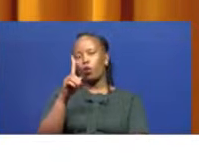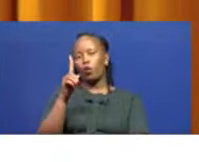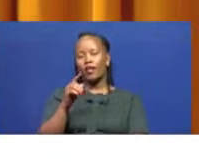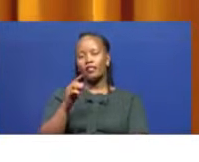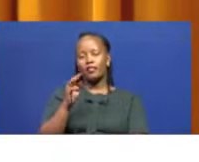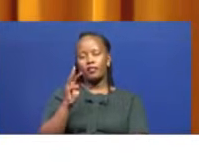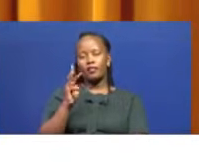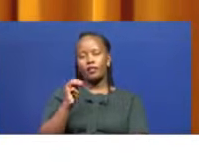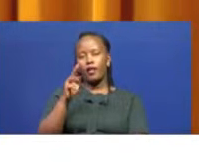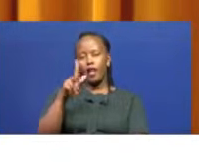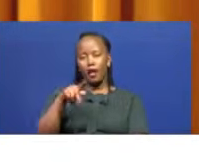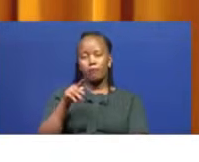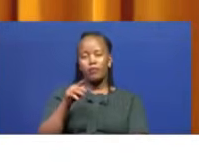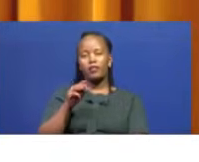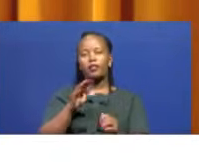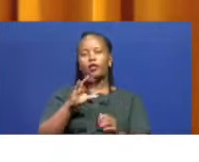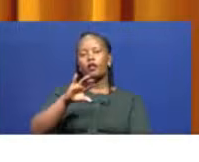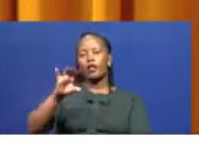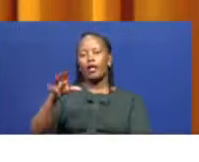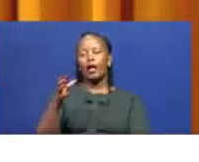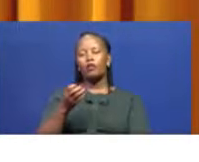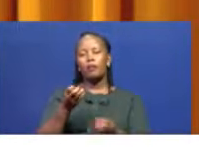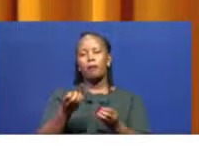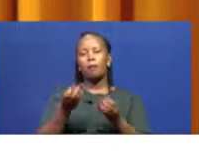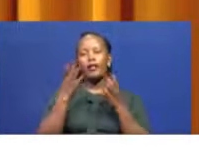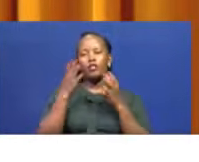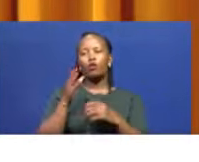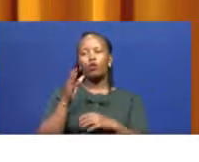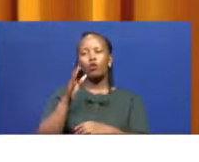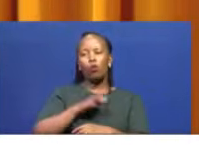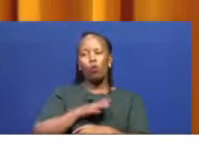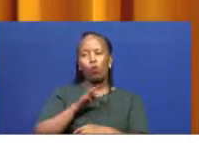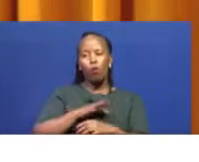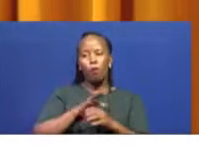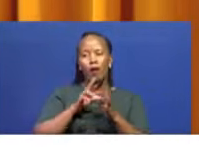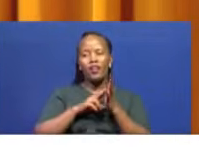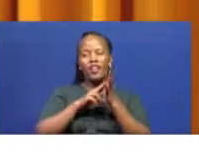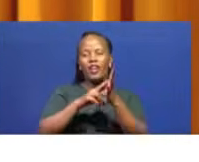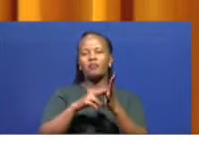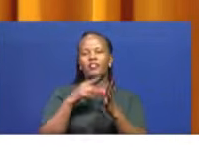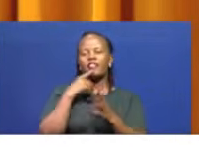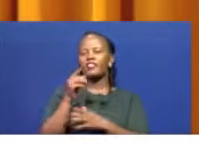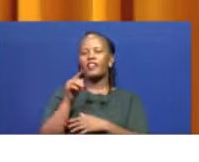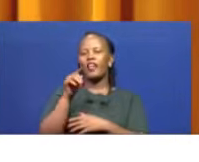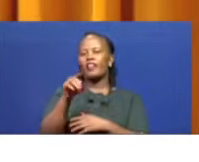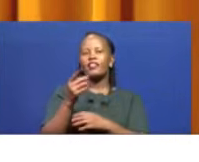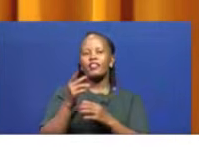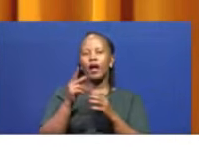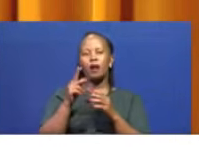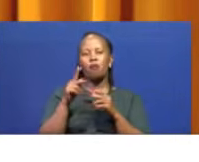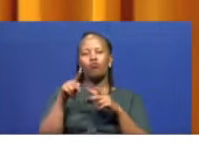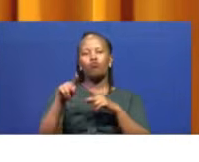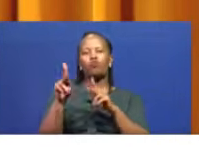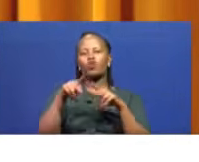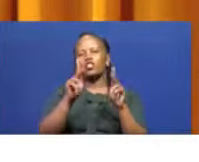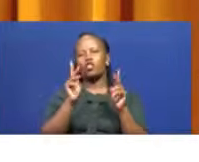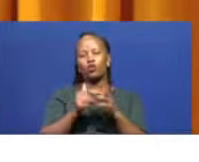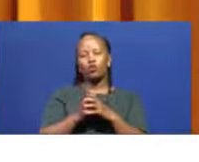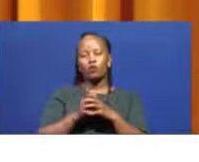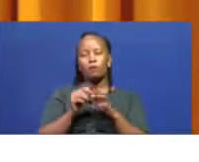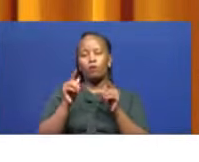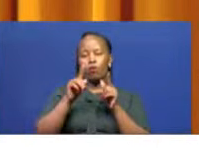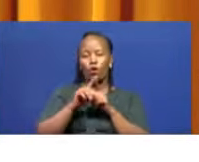Sergon, the countrywoman rep of Baringo, a harlot. That Honorable